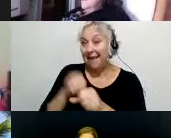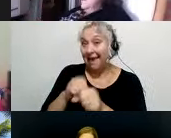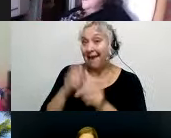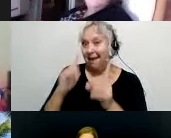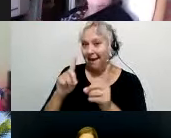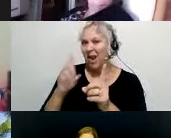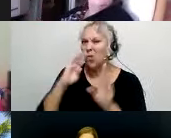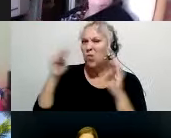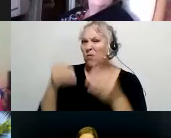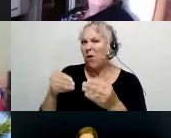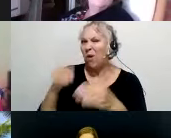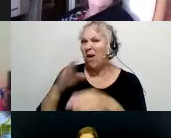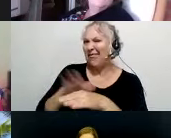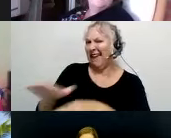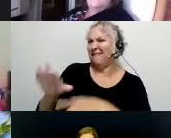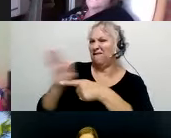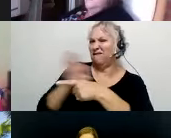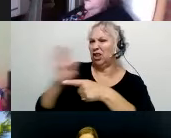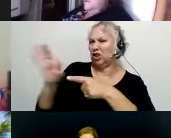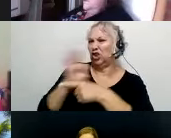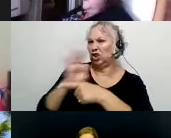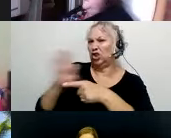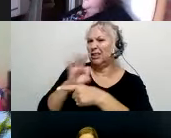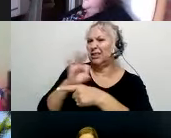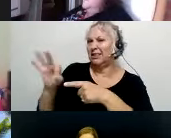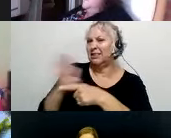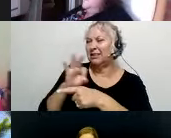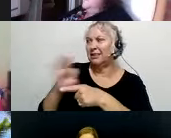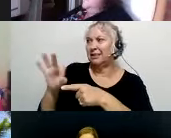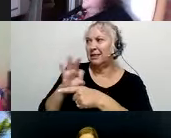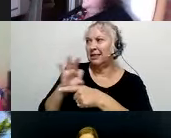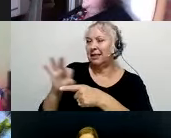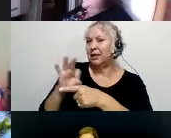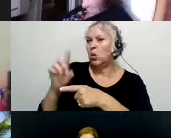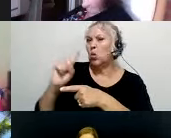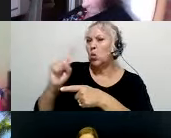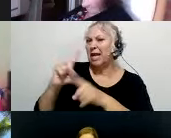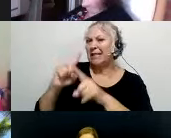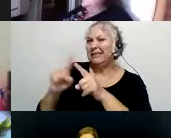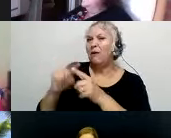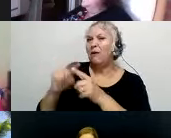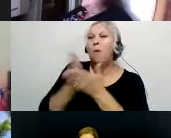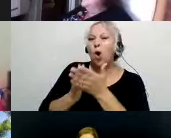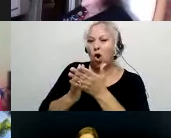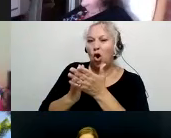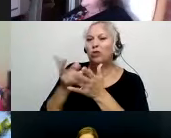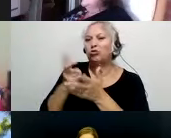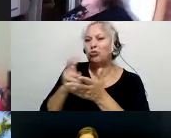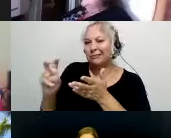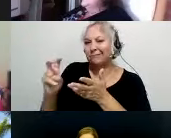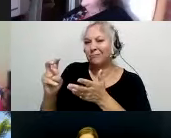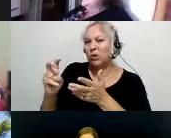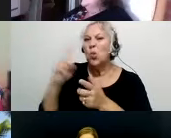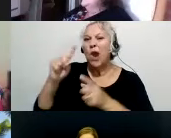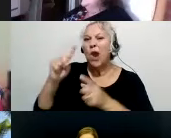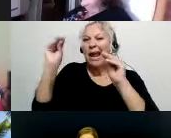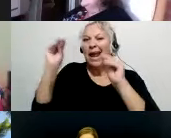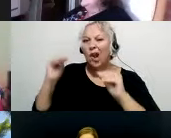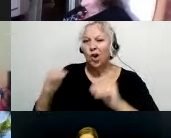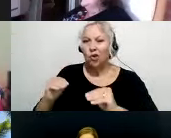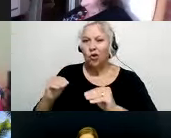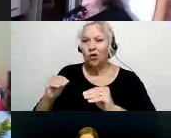going to focus more on that functionality piece of where the different pieces of the transition plan are entered in